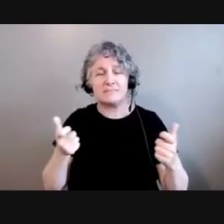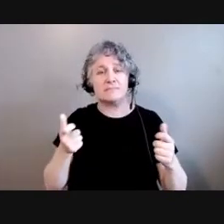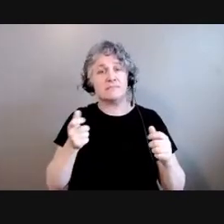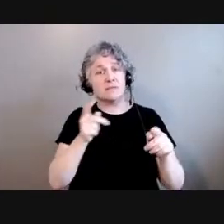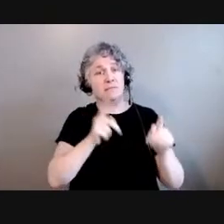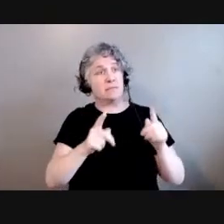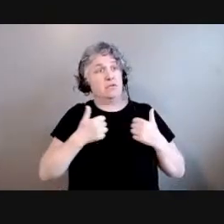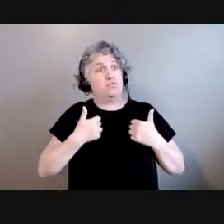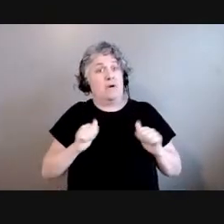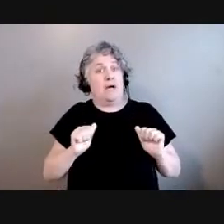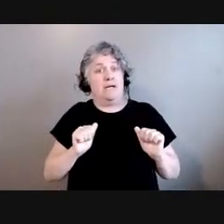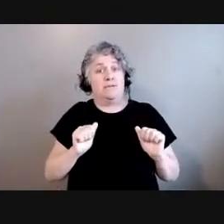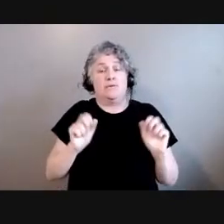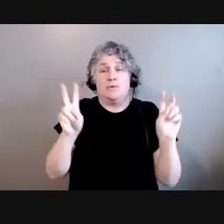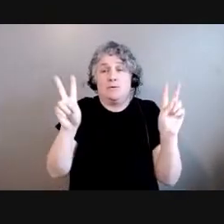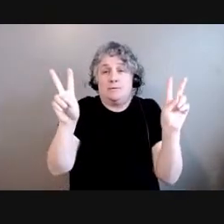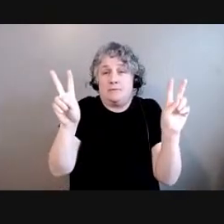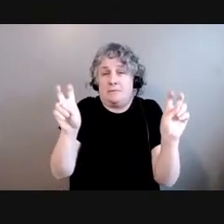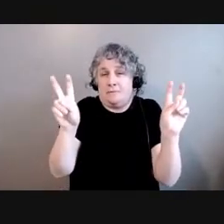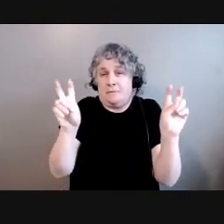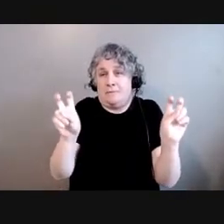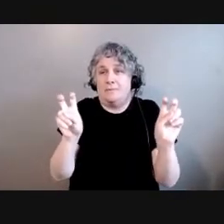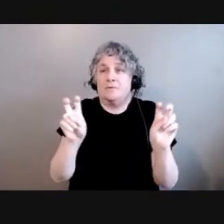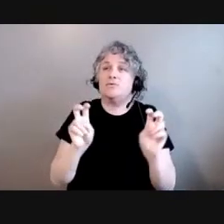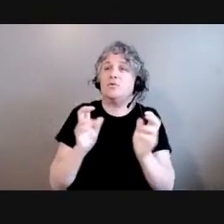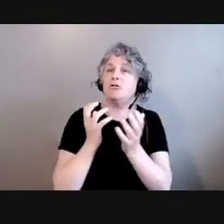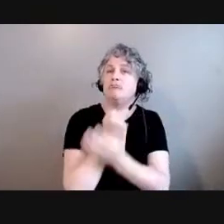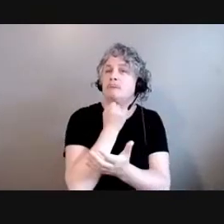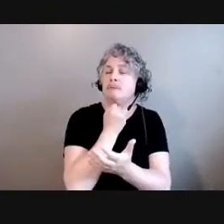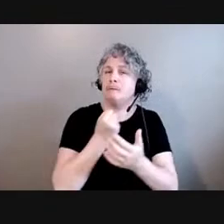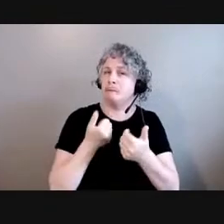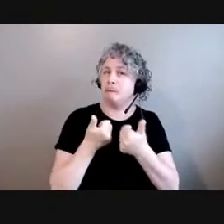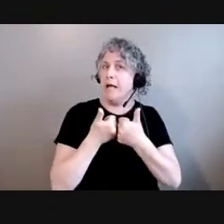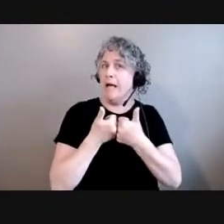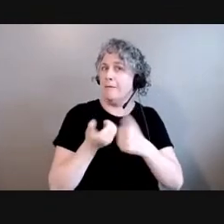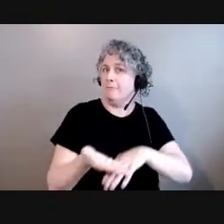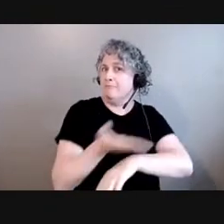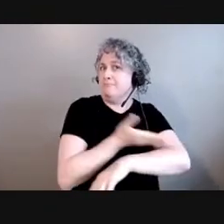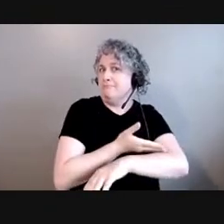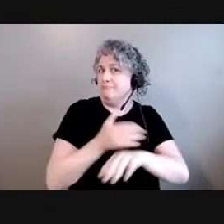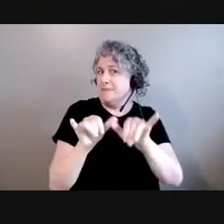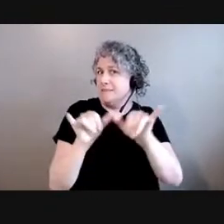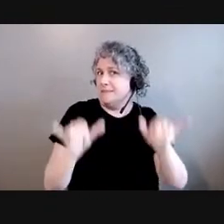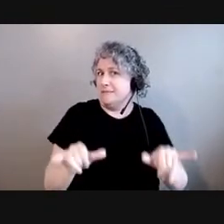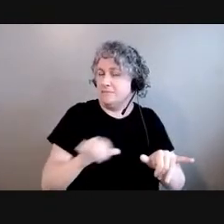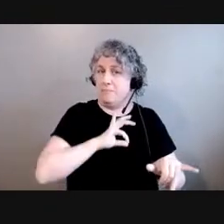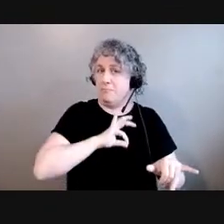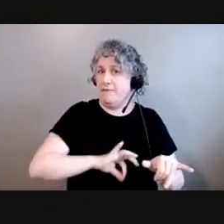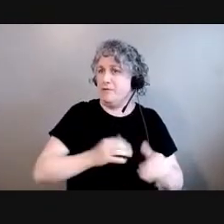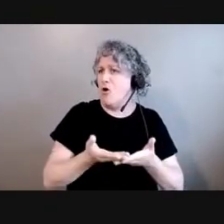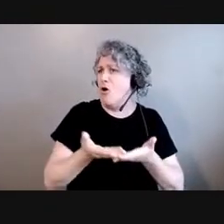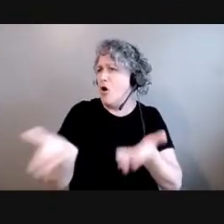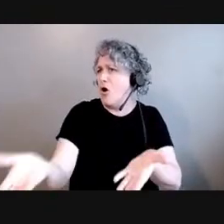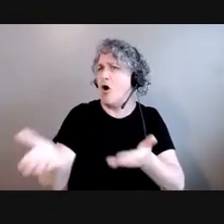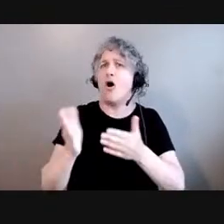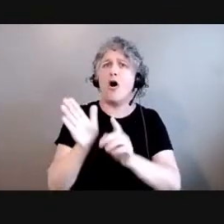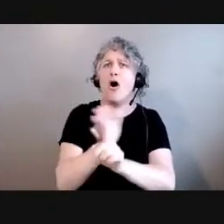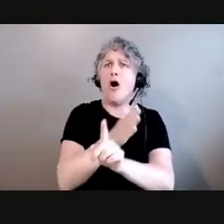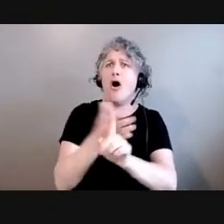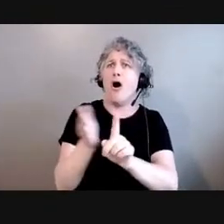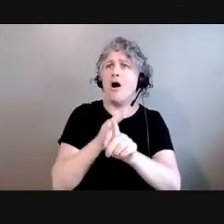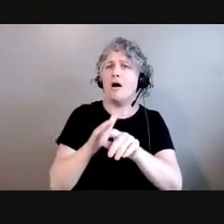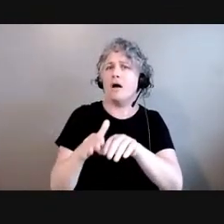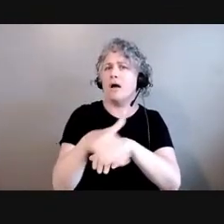to try to game, in air quotes, the system to obtain the perceived benefits offered to persons with disabilities. In trying